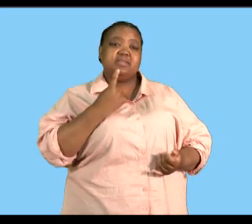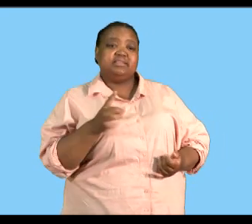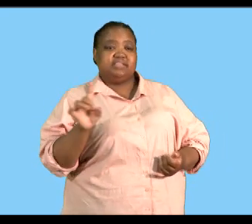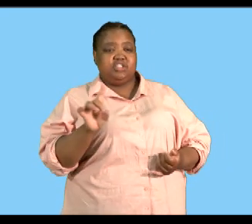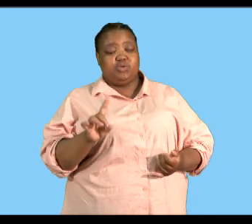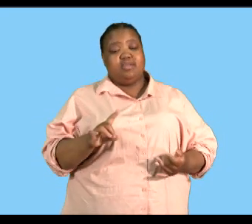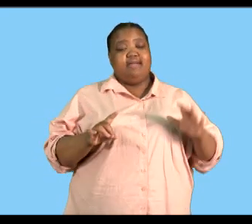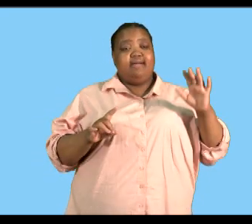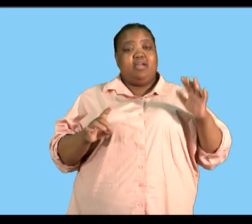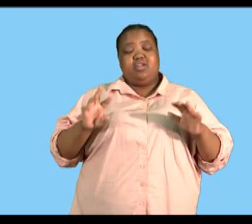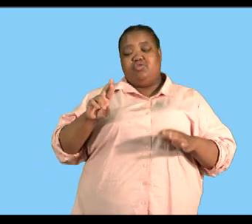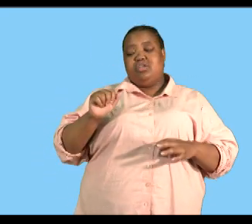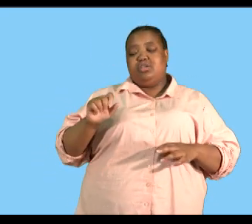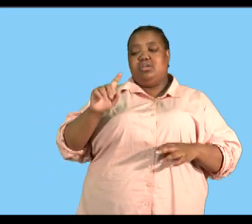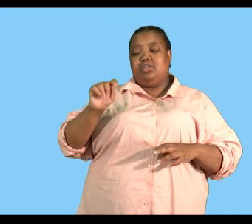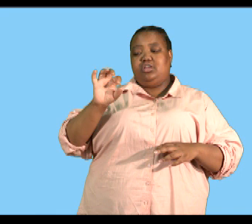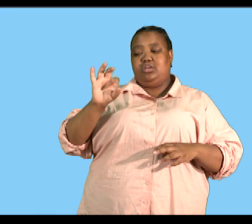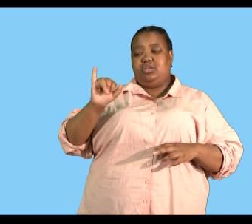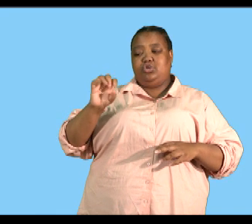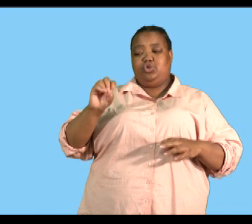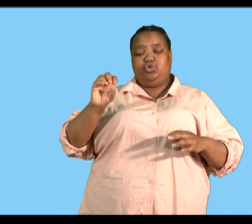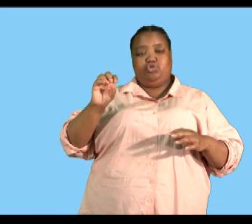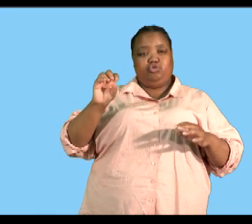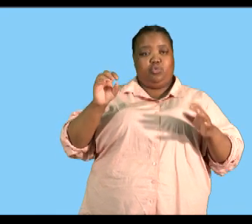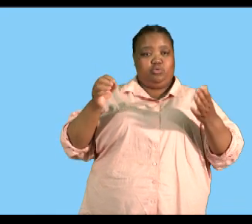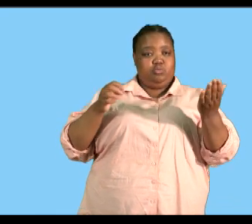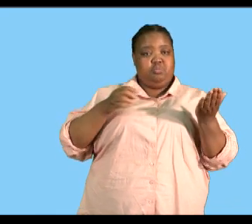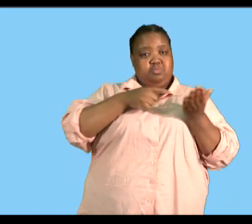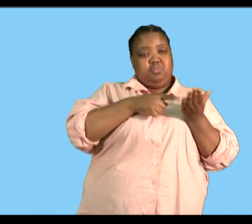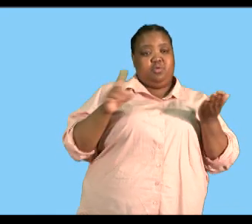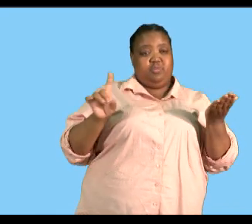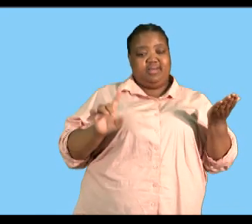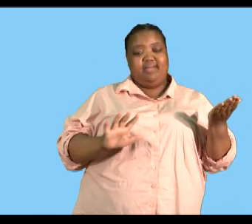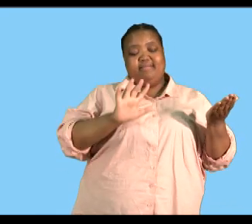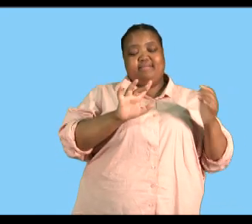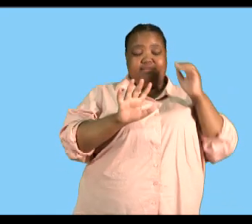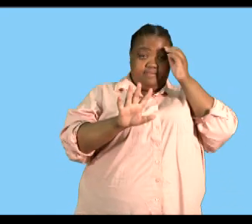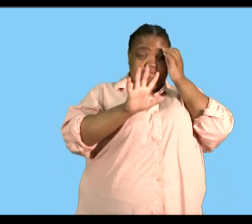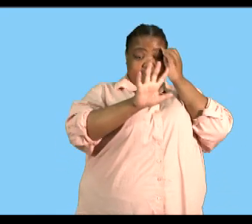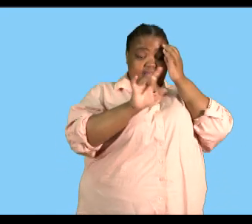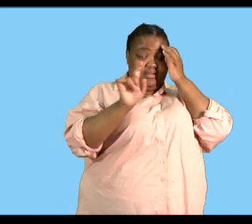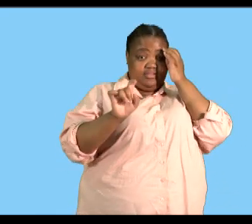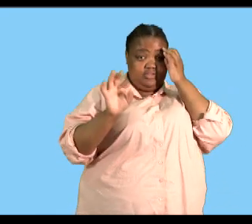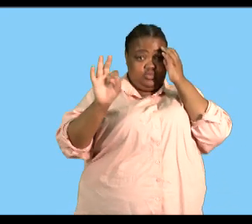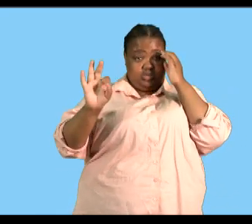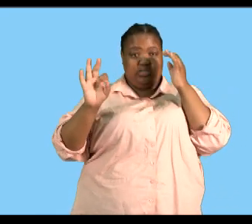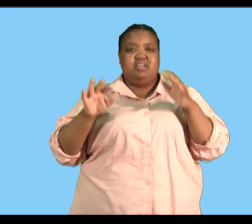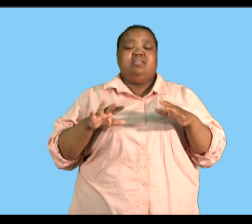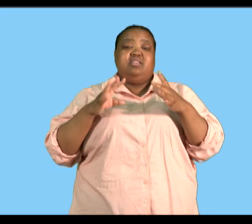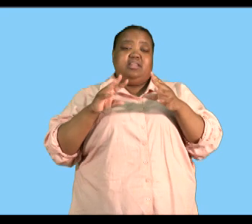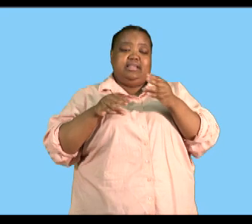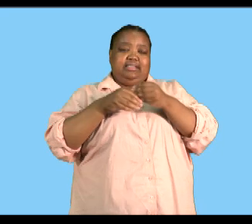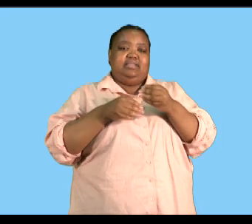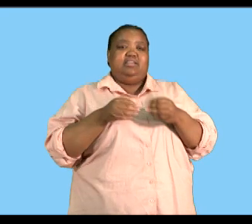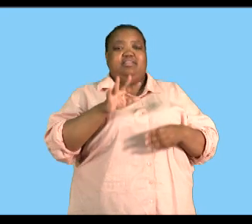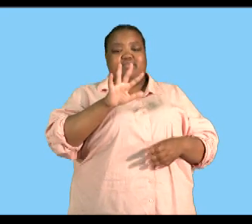us as 5:3. We are going to add them together. So having 5 plus 3, you have a